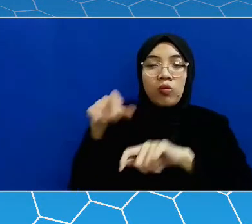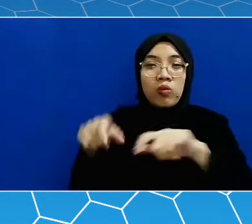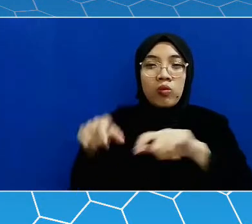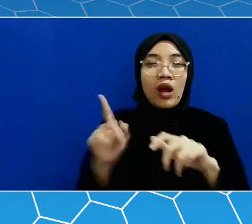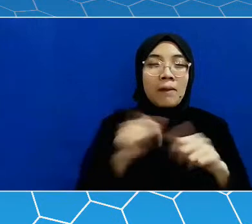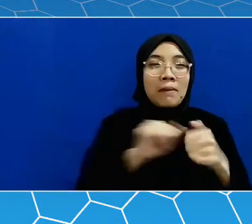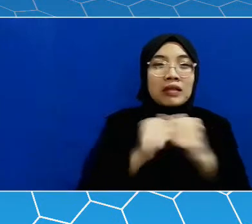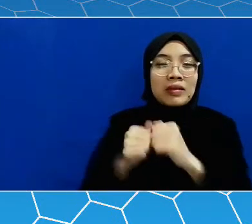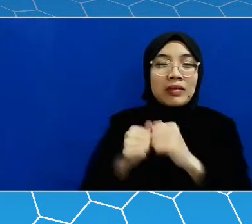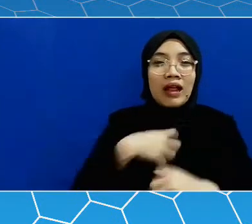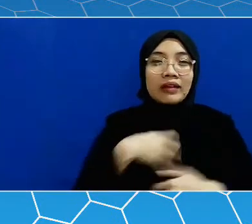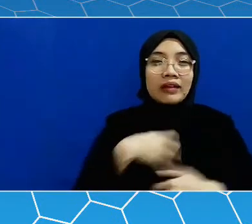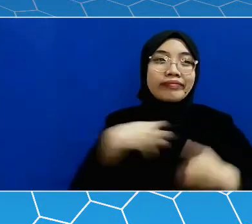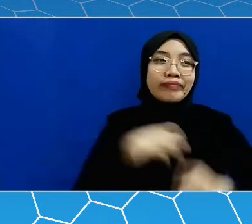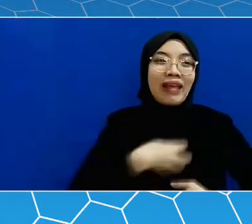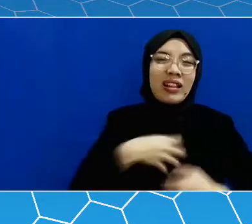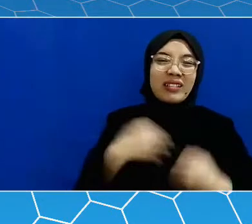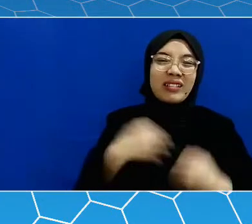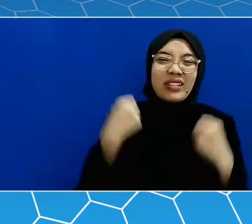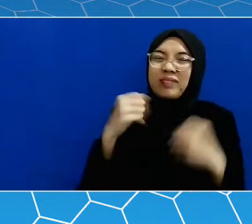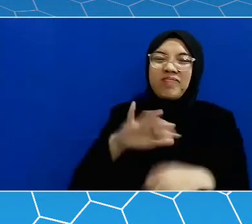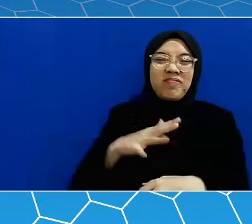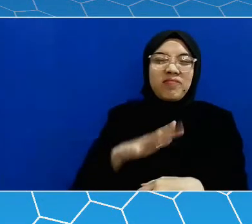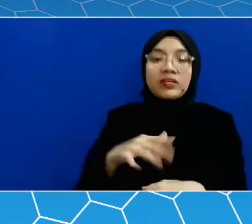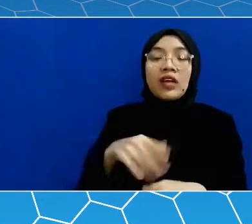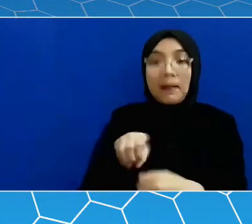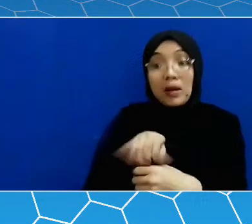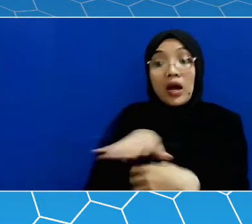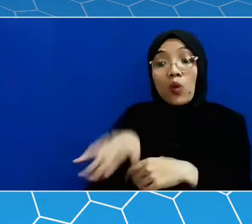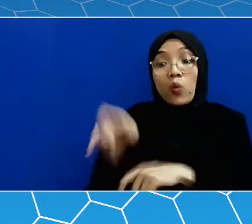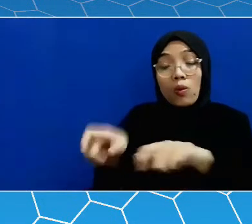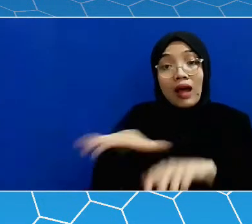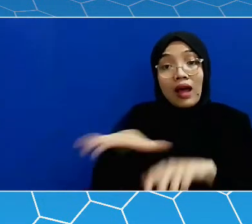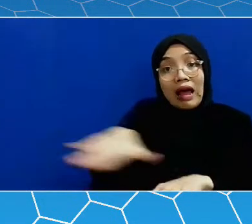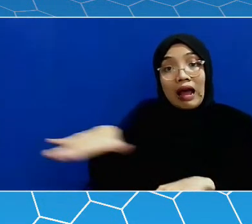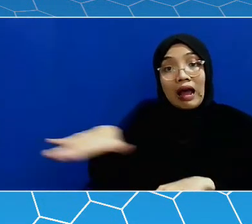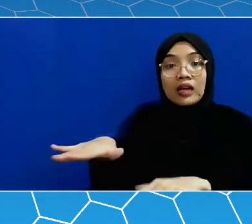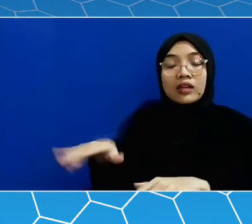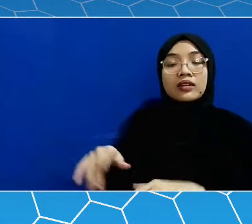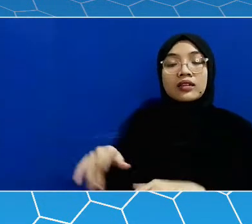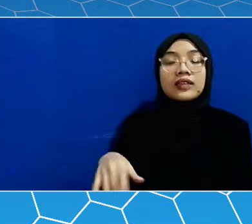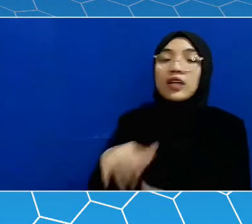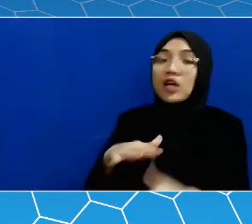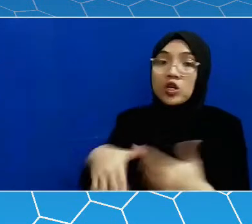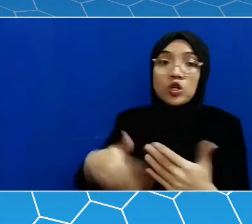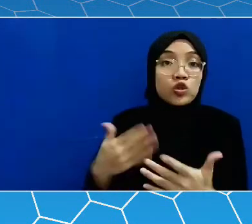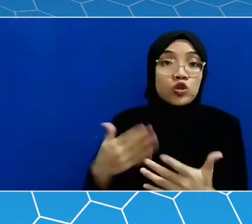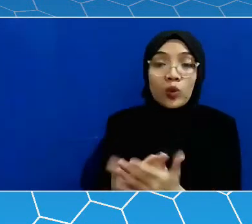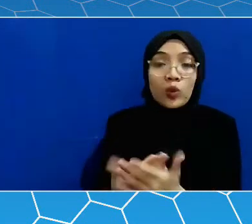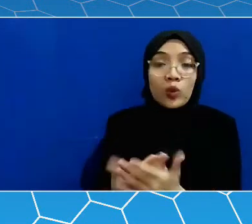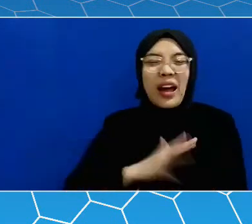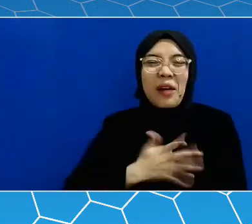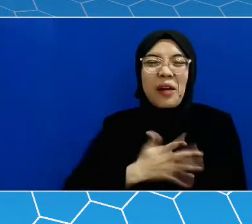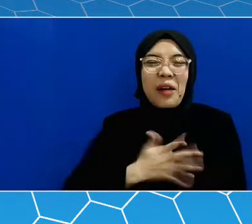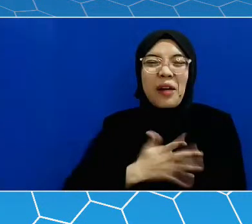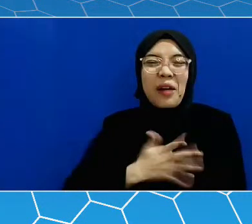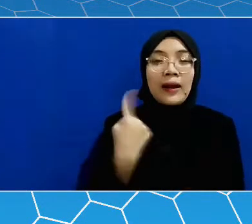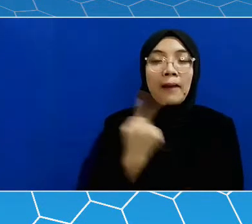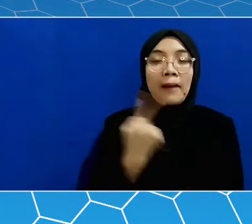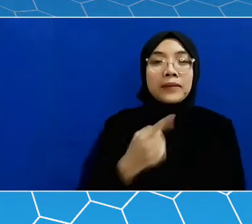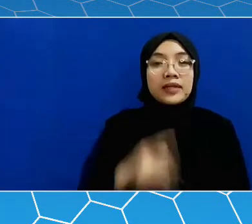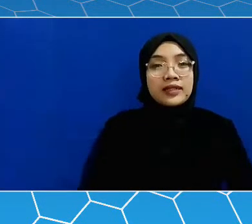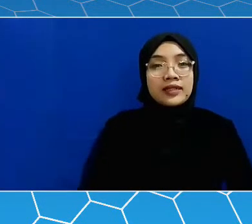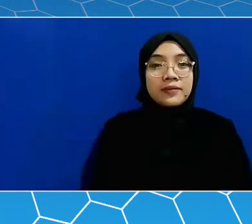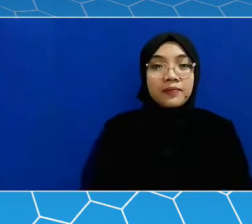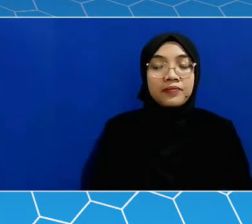also affecting our children's over time. And I think that's very something that is concern. And eventually, I think one of another issues